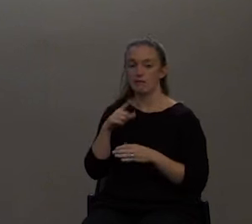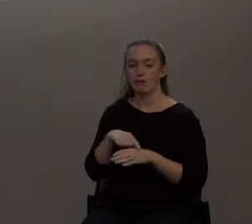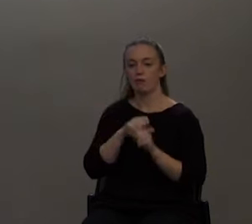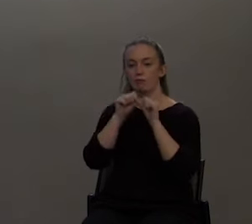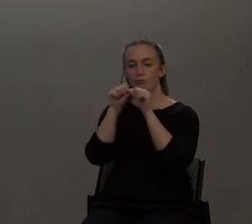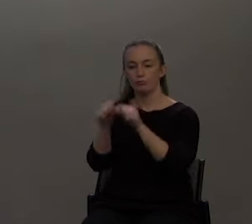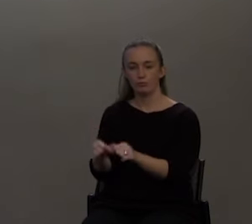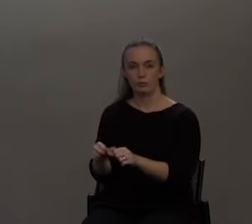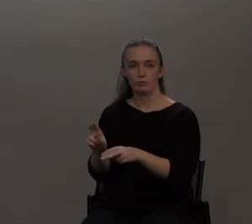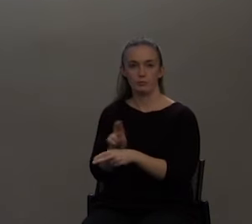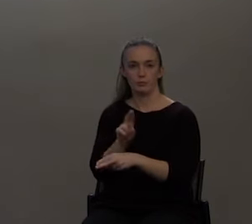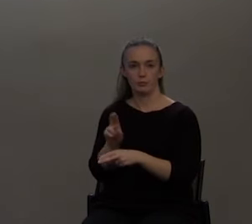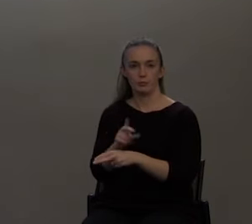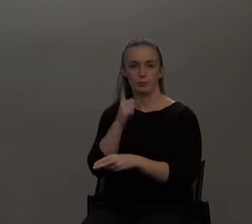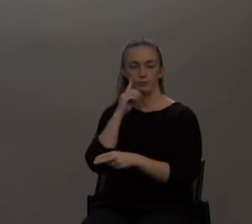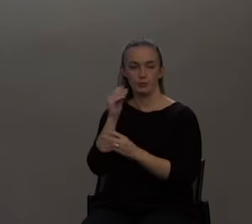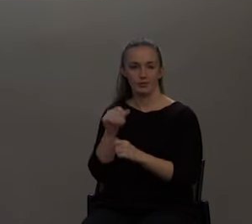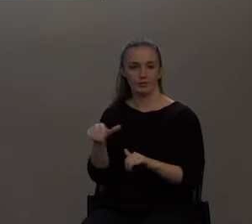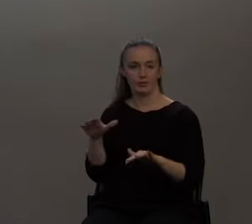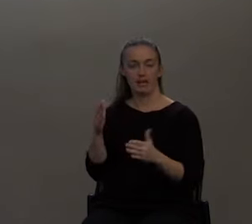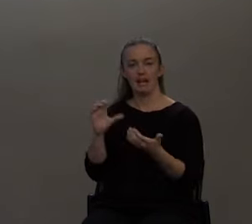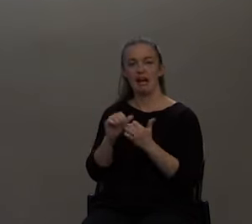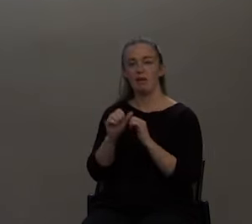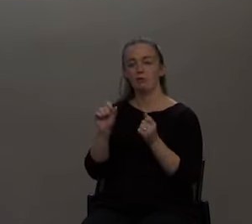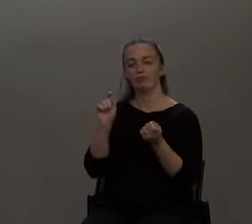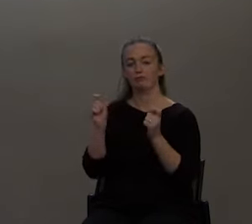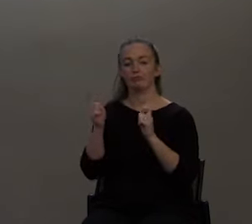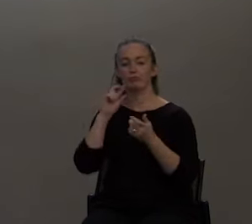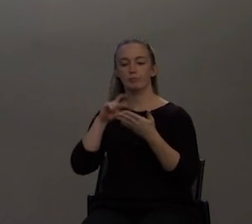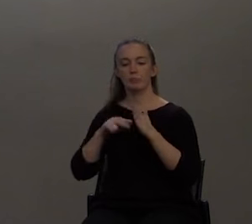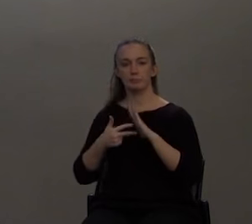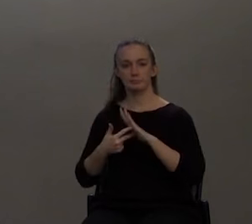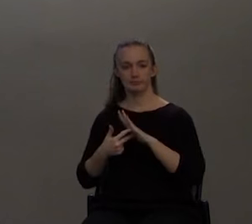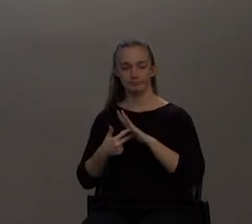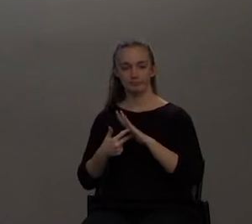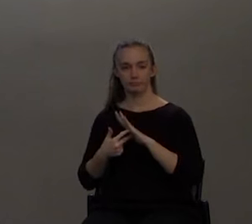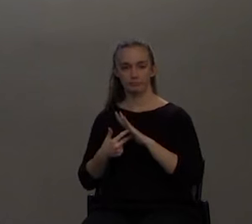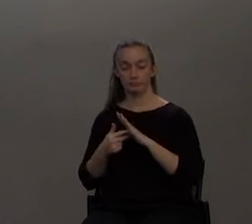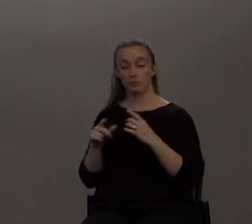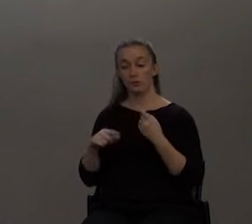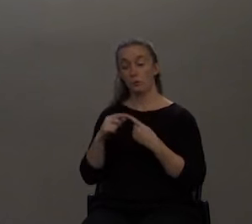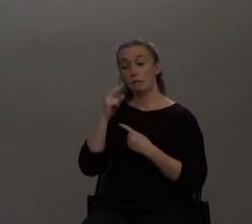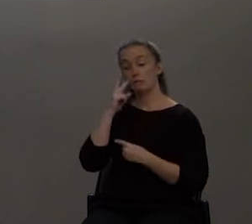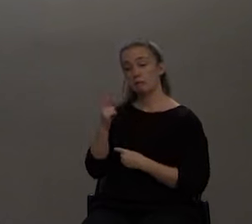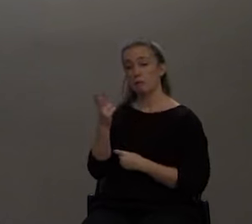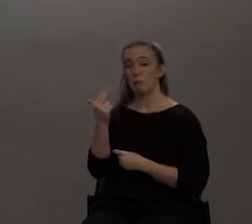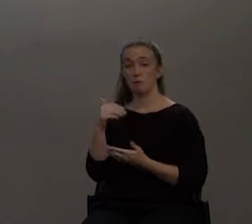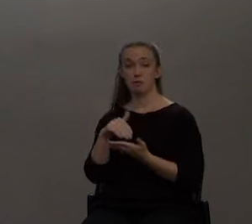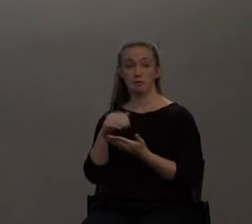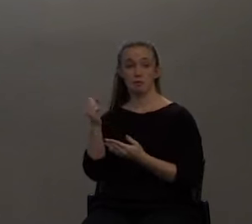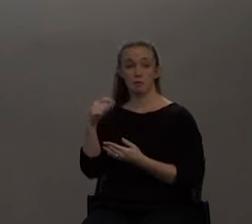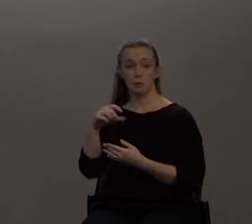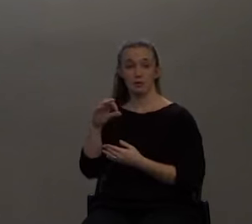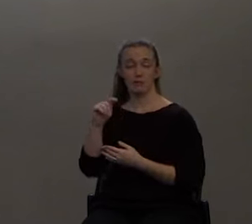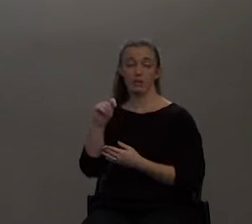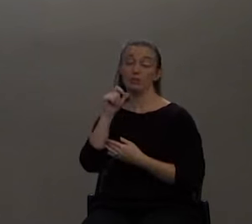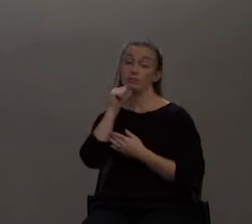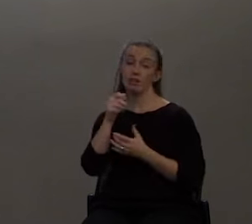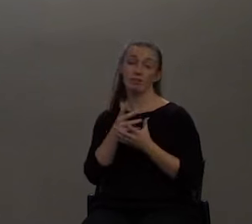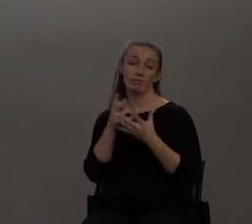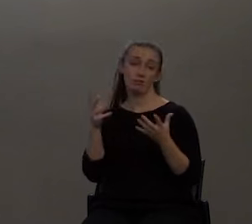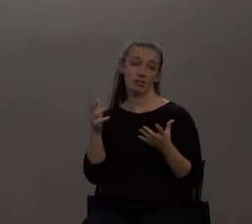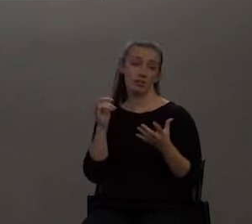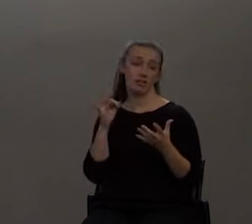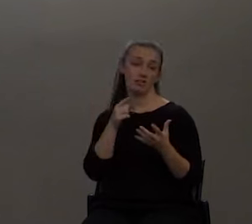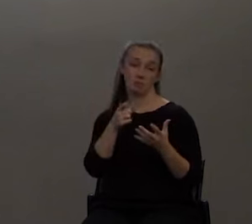be repurposed? Because when you look at, and I would say 13,000 square feet is not a lot of square footage. If you